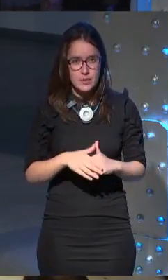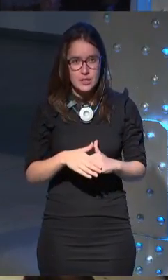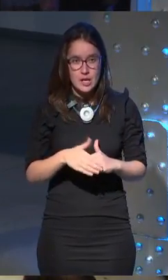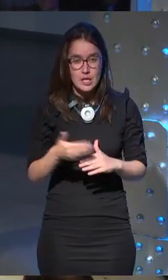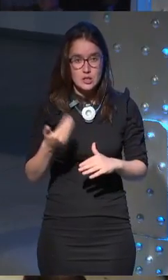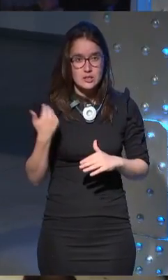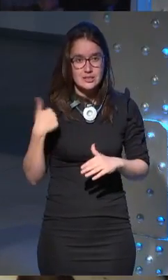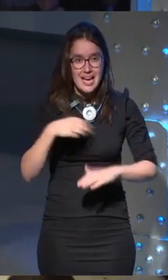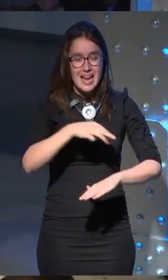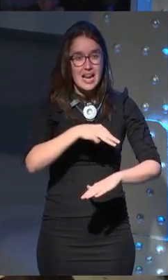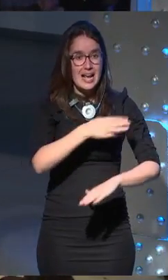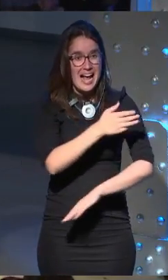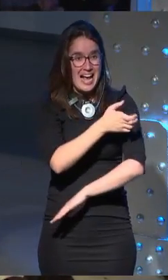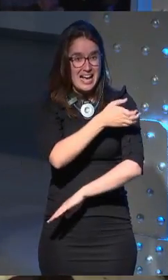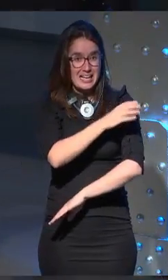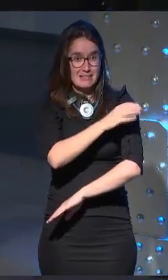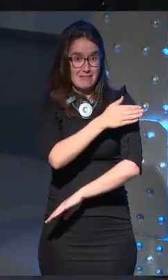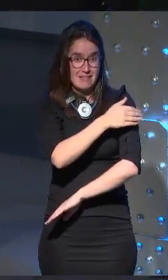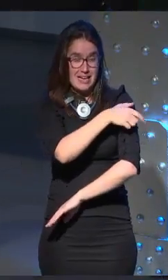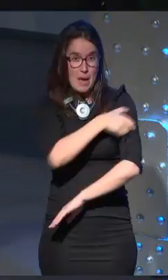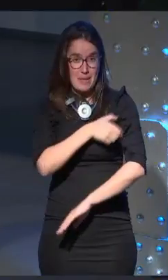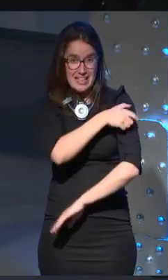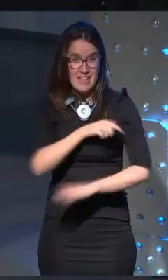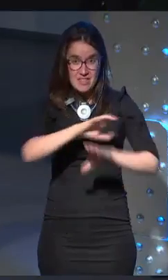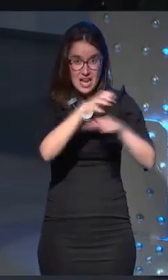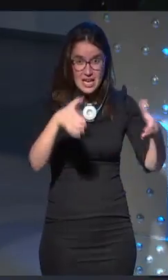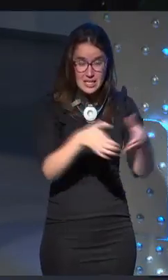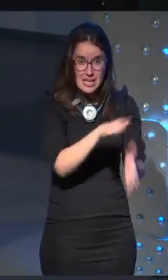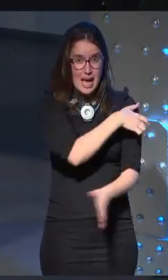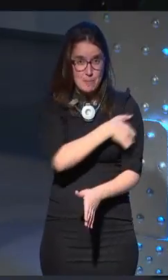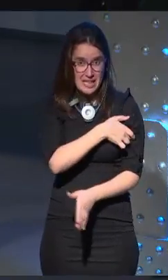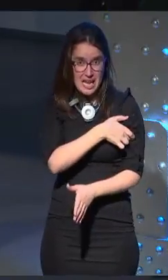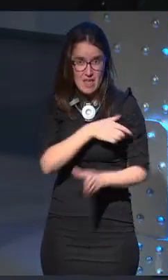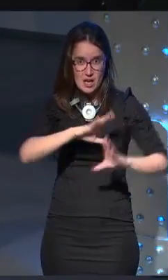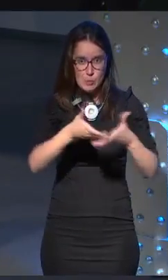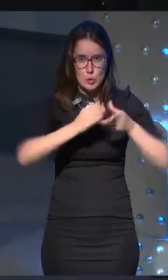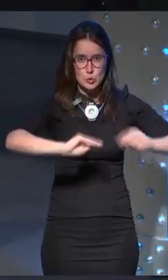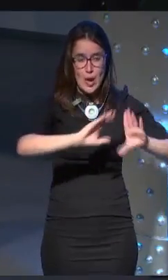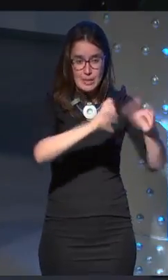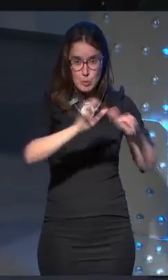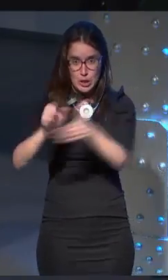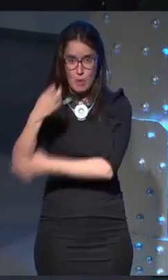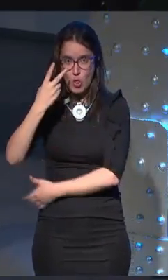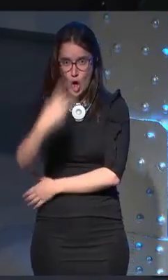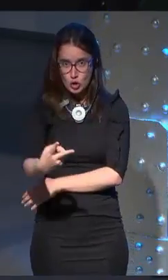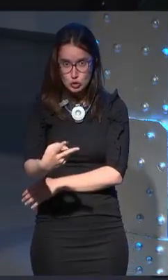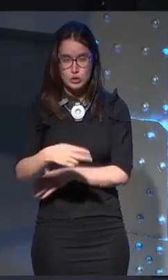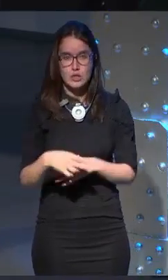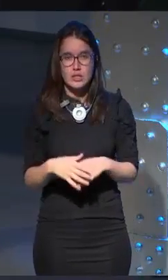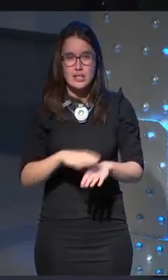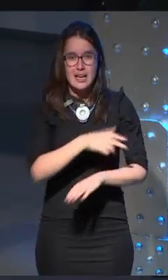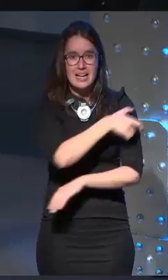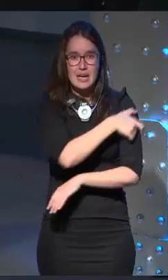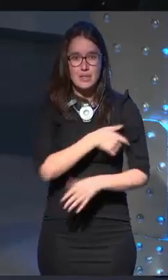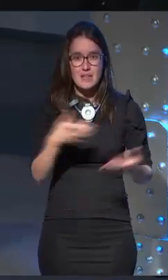on the playground. So in the U.S., that means, you know, there's 2 teams they pick. The captain gets to pick all the